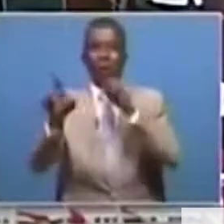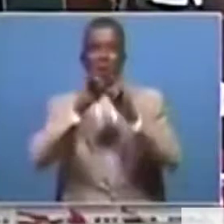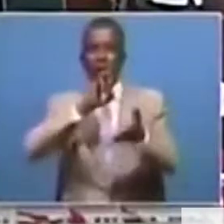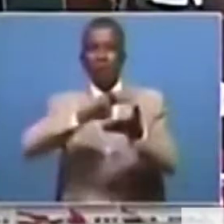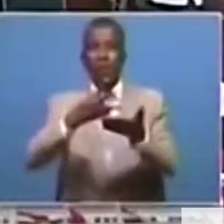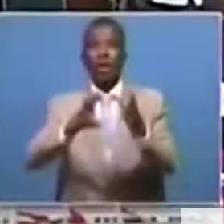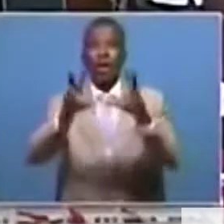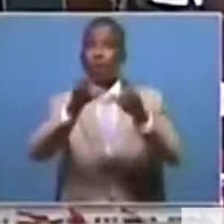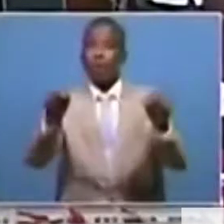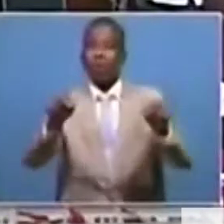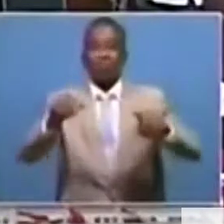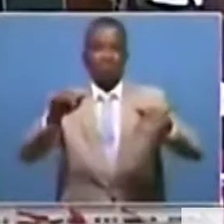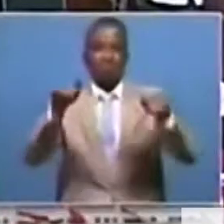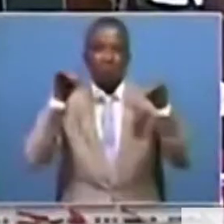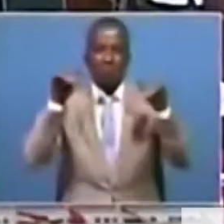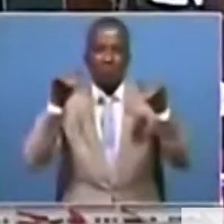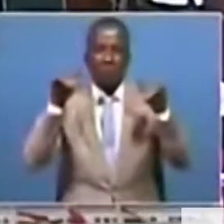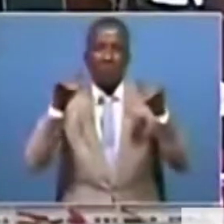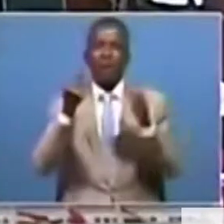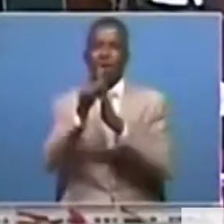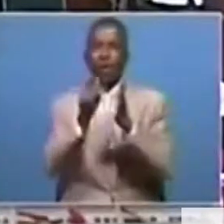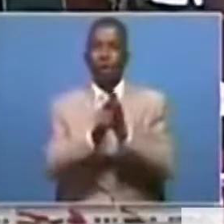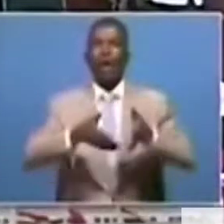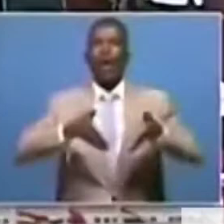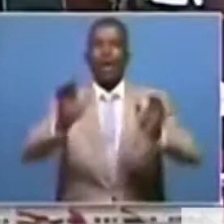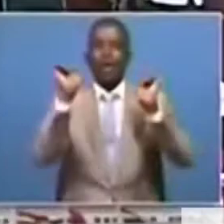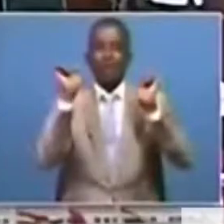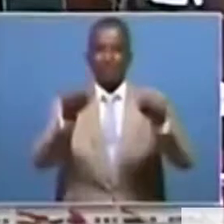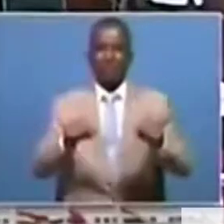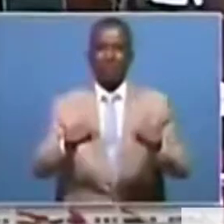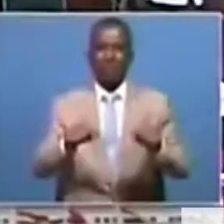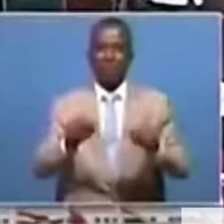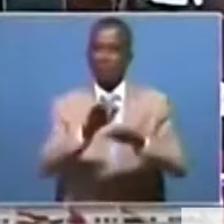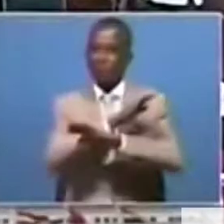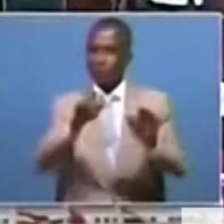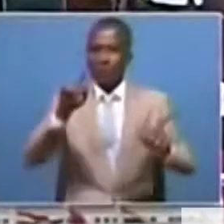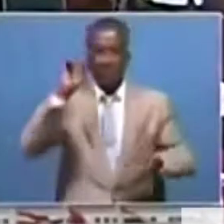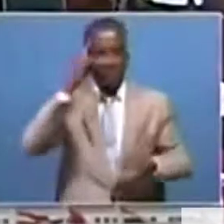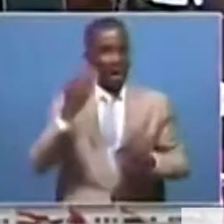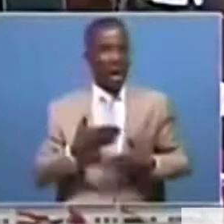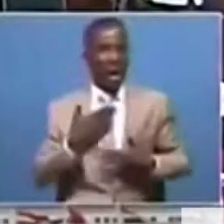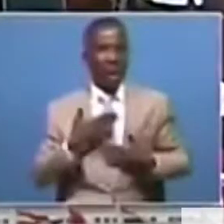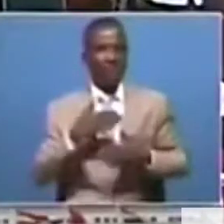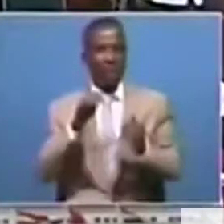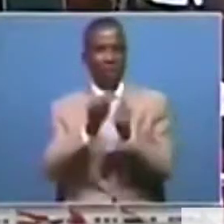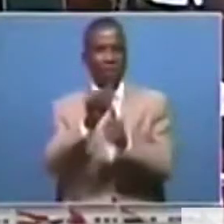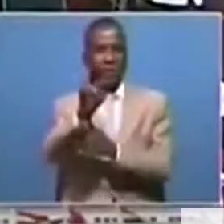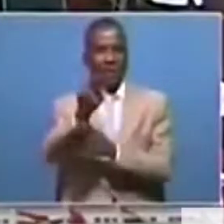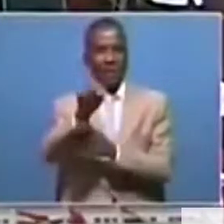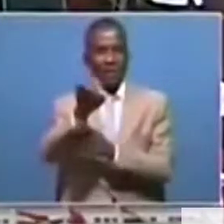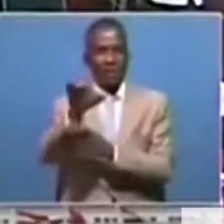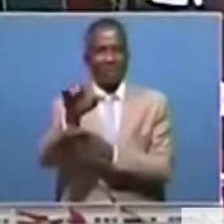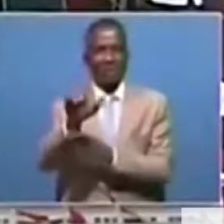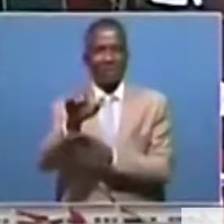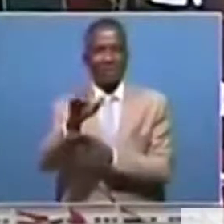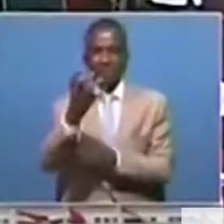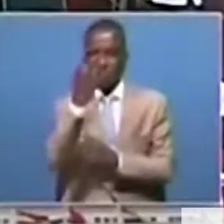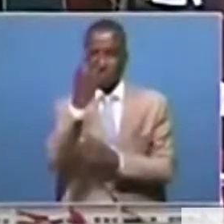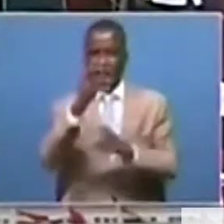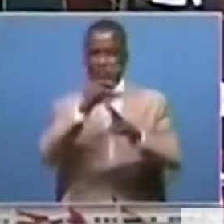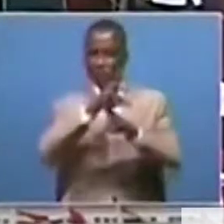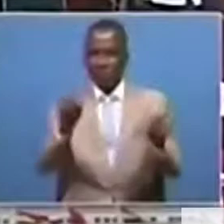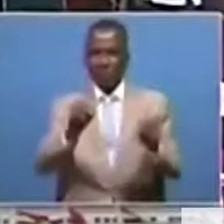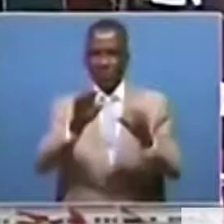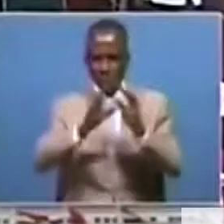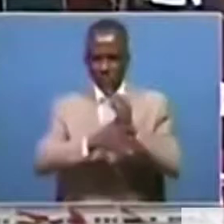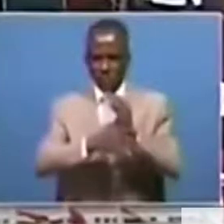any evidence at all, which the law permits them to do, did not go down well with the petitioner. Counsel for the petitioner resisted this